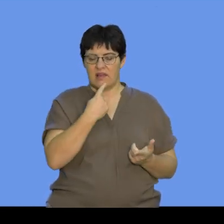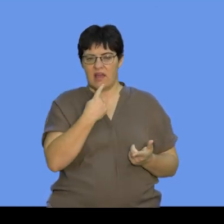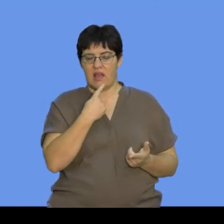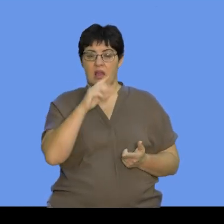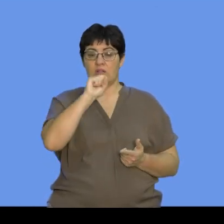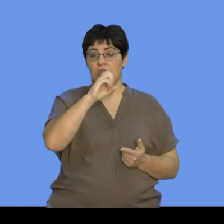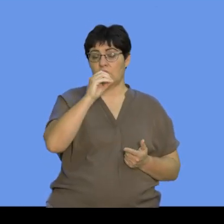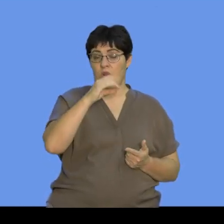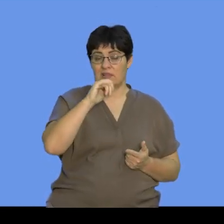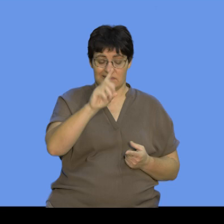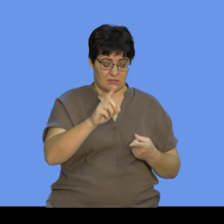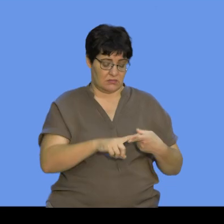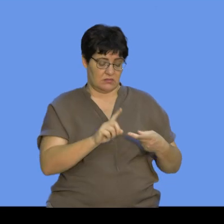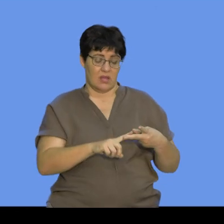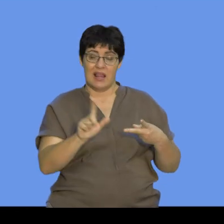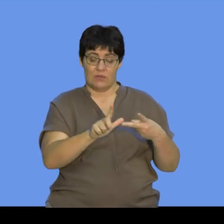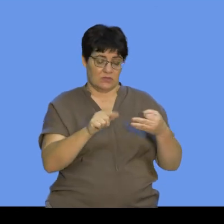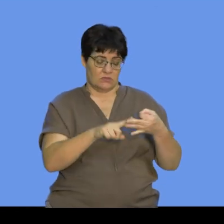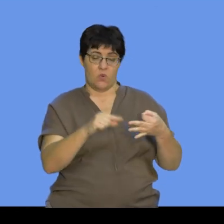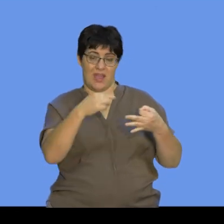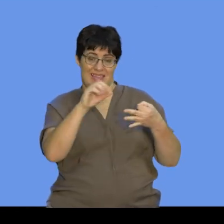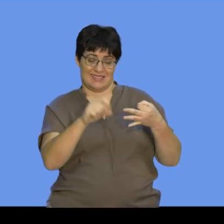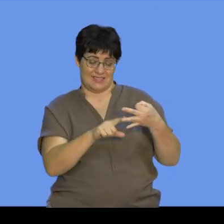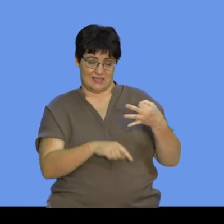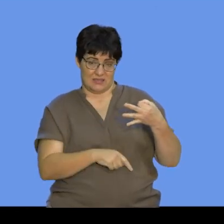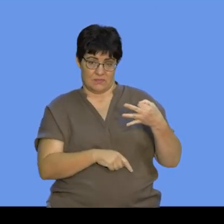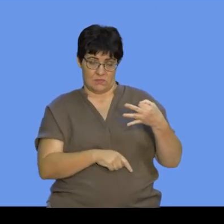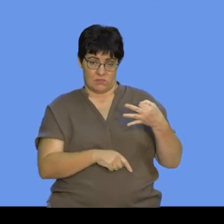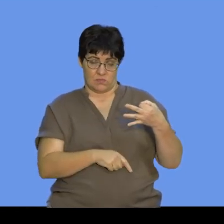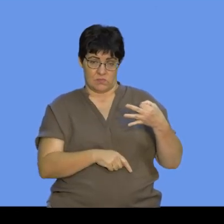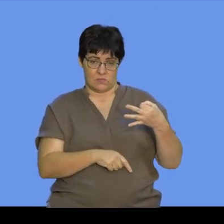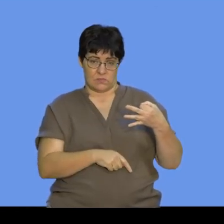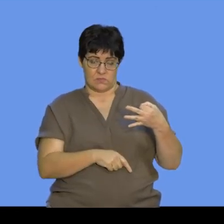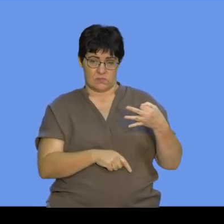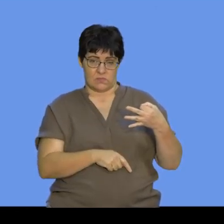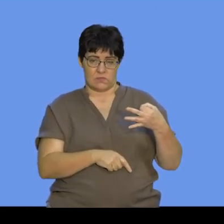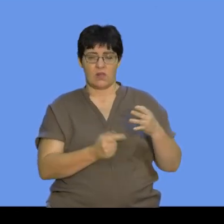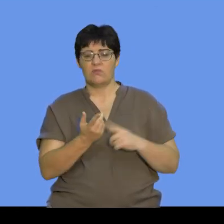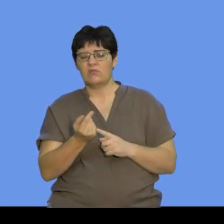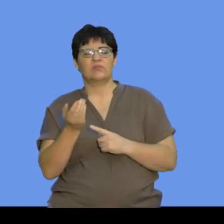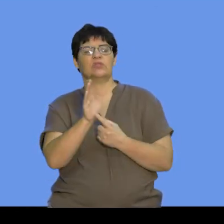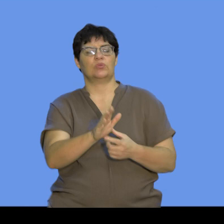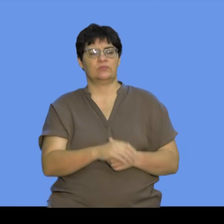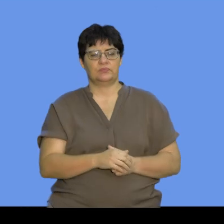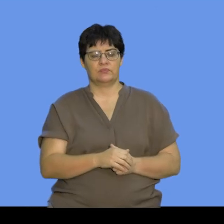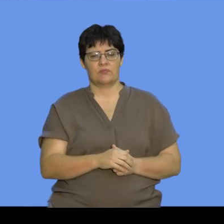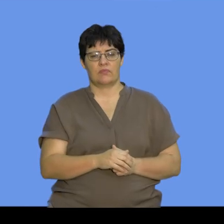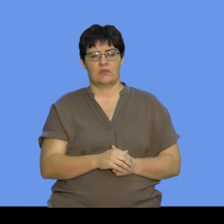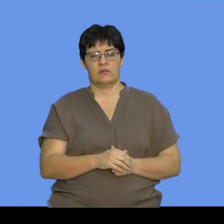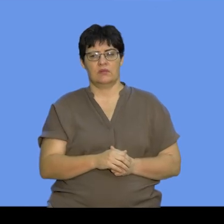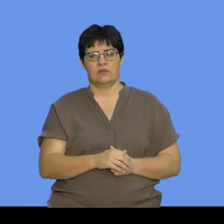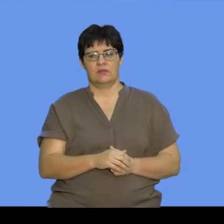we can talk about a liquid or a gas. Just to bring that into context, let's look at